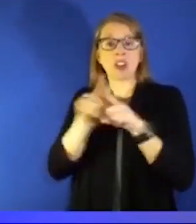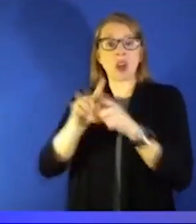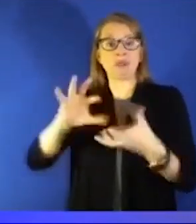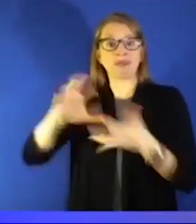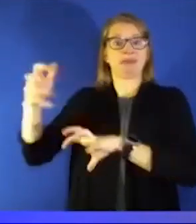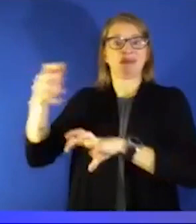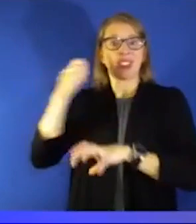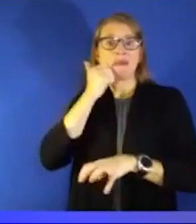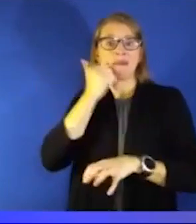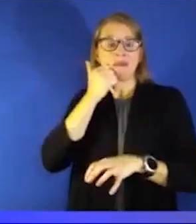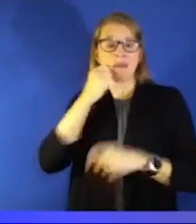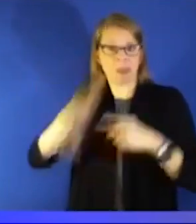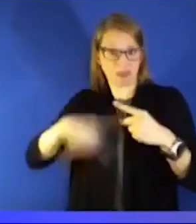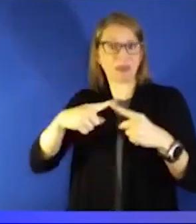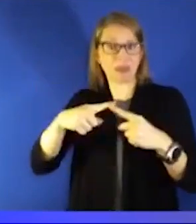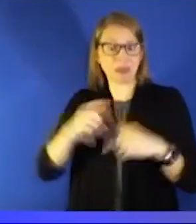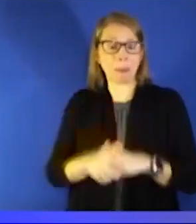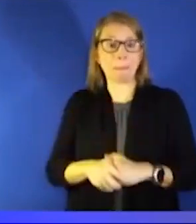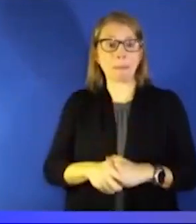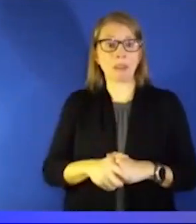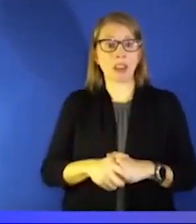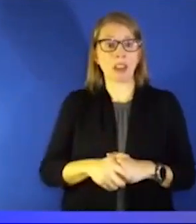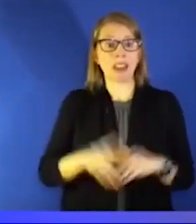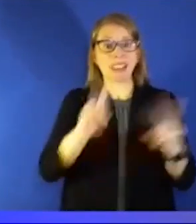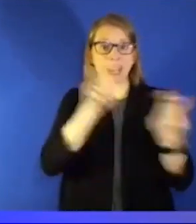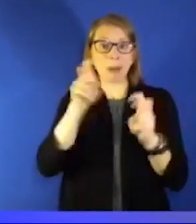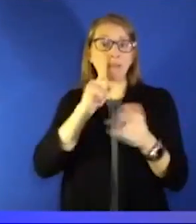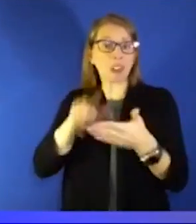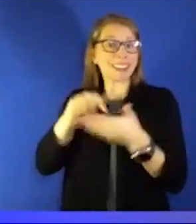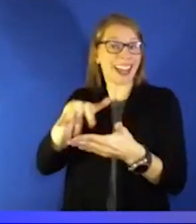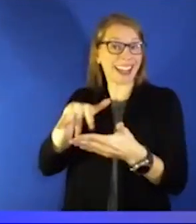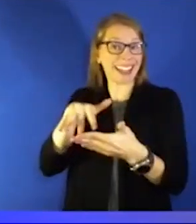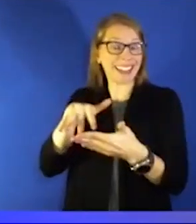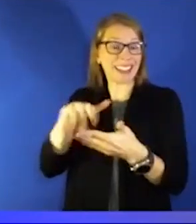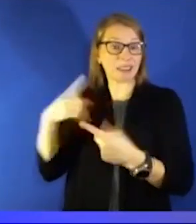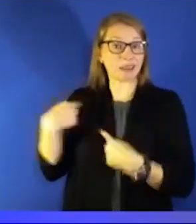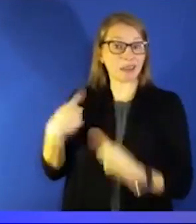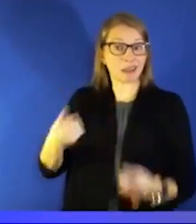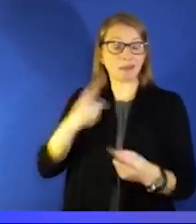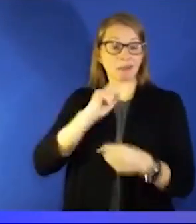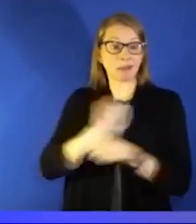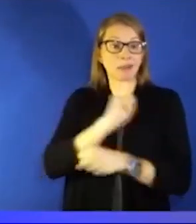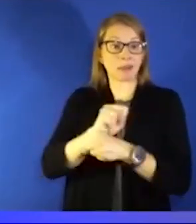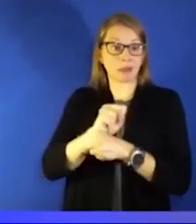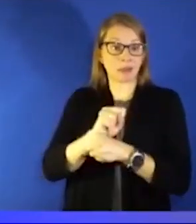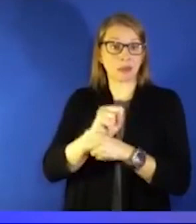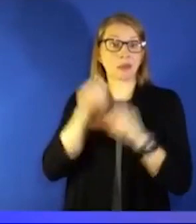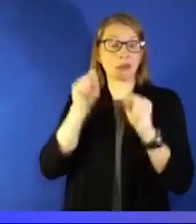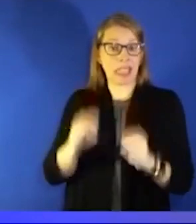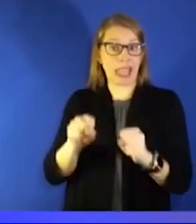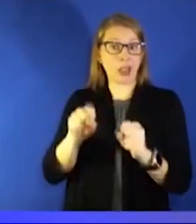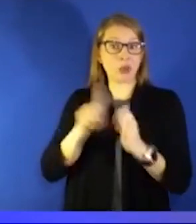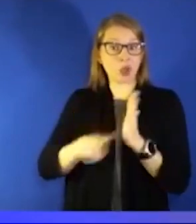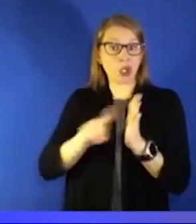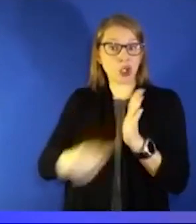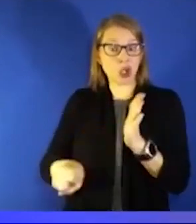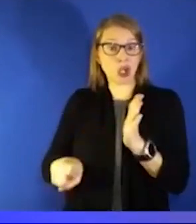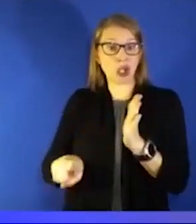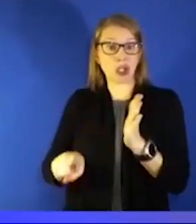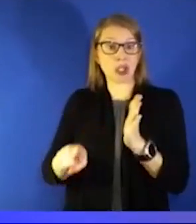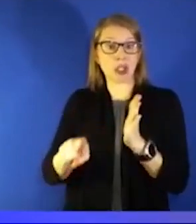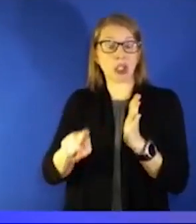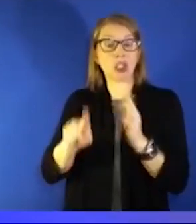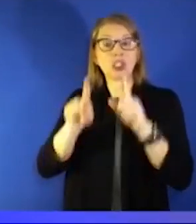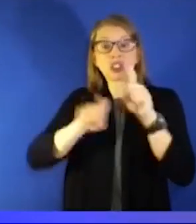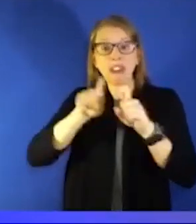cycles. And so it's been a topic of study. That's something you can actually kind of research you can do just by surveys. The University